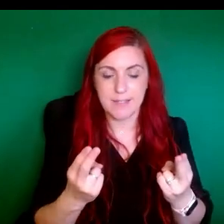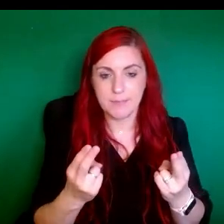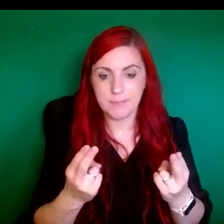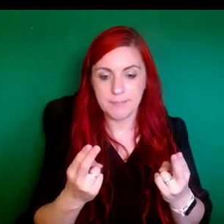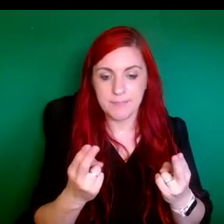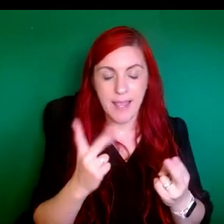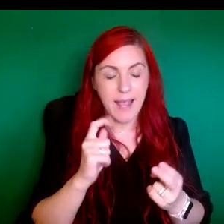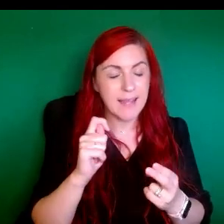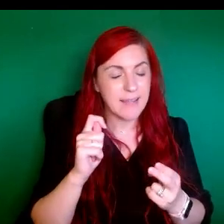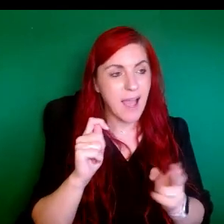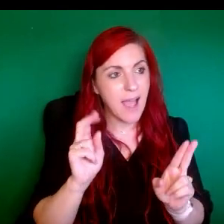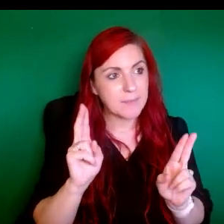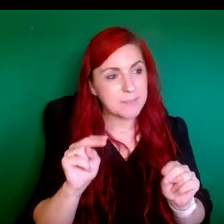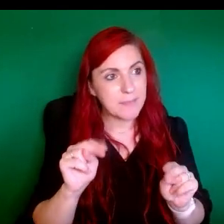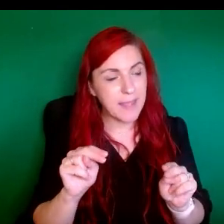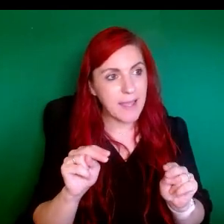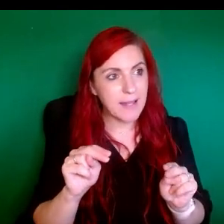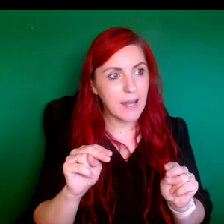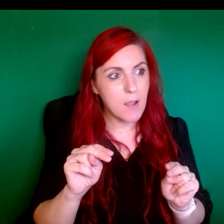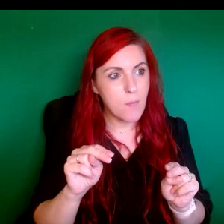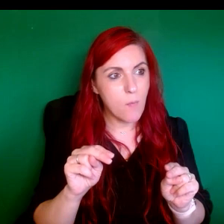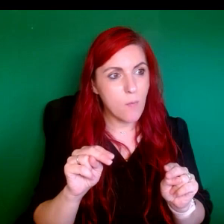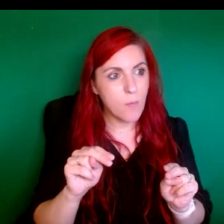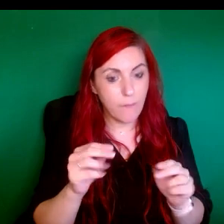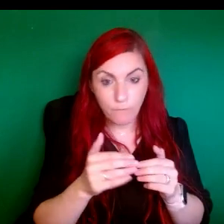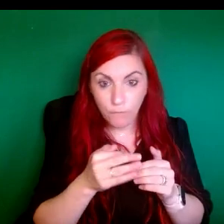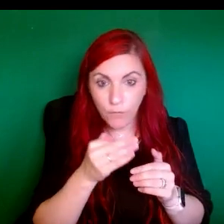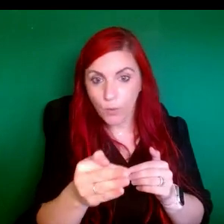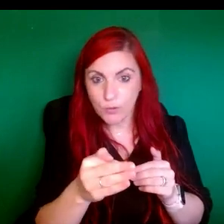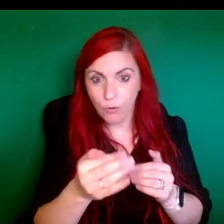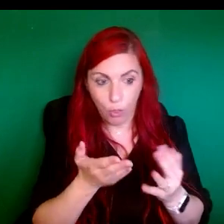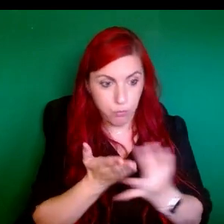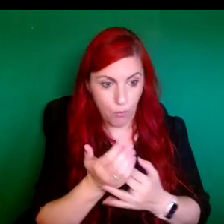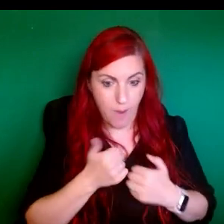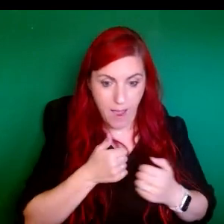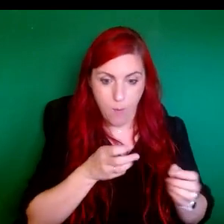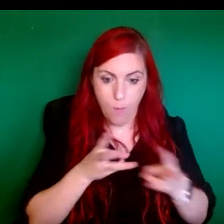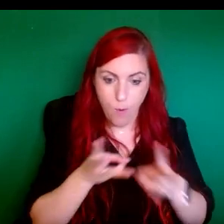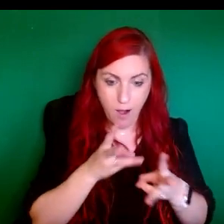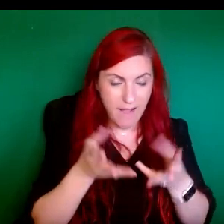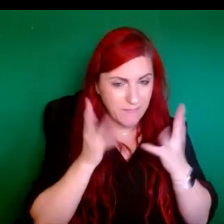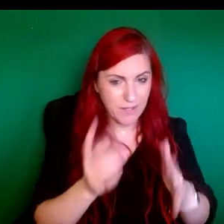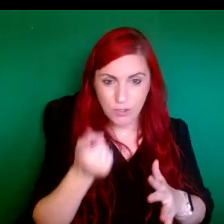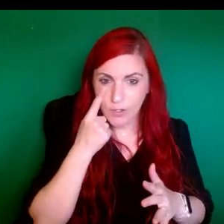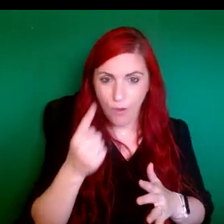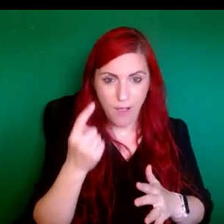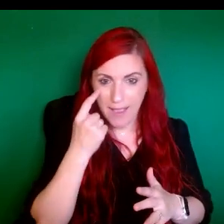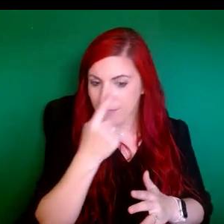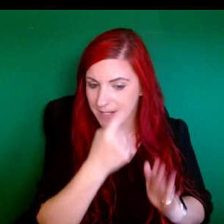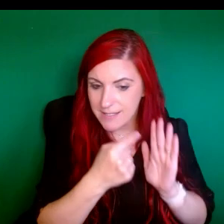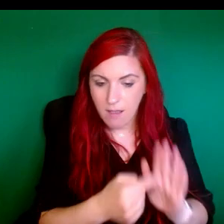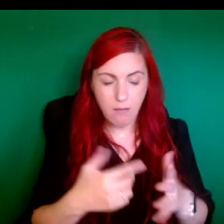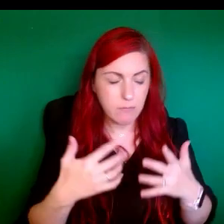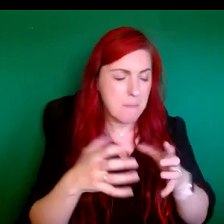in a position to do that through our work, I have seen evidence of the enormous difference that we can make